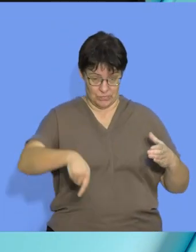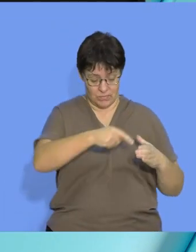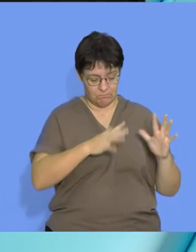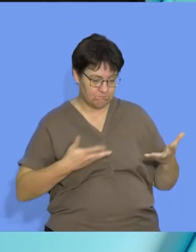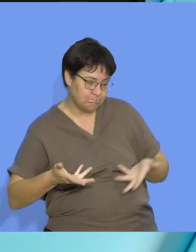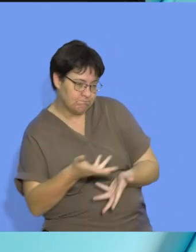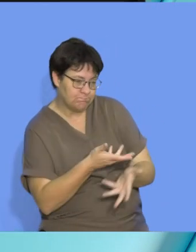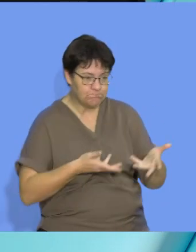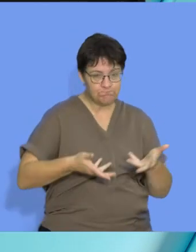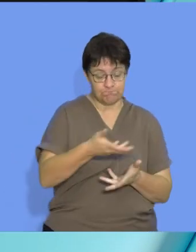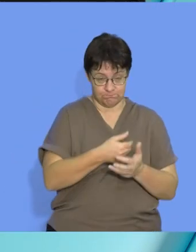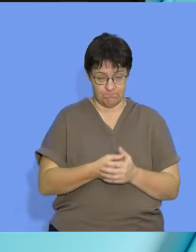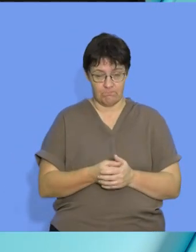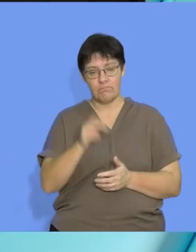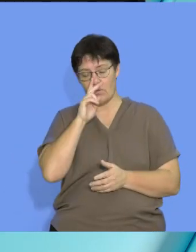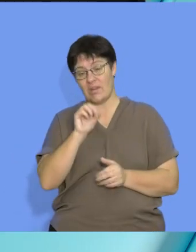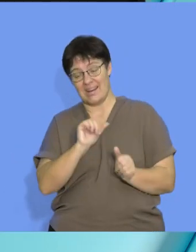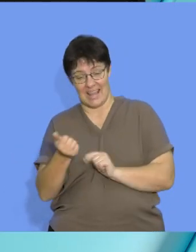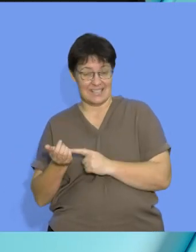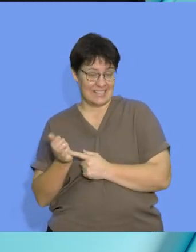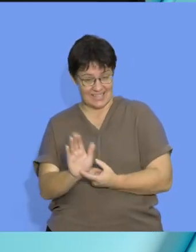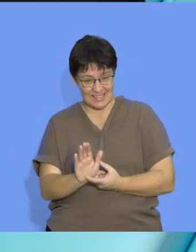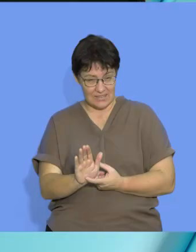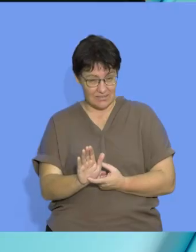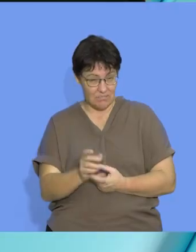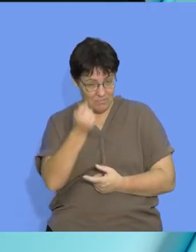Okay, let's have a look at the next one. I hope you're all still with me.